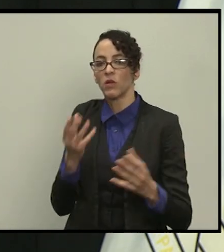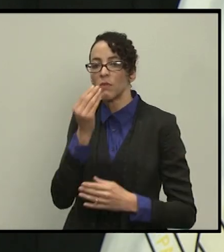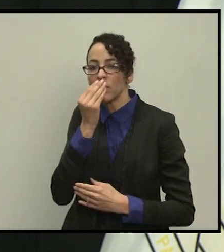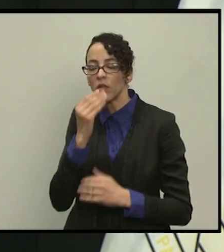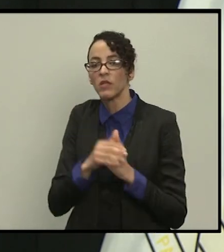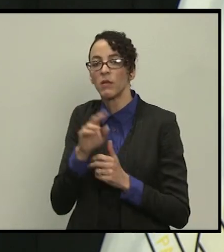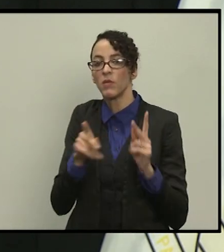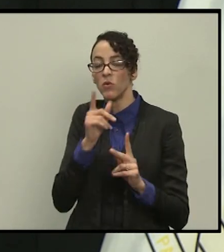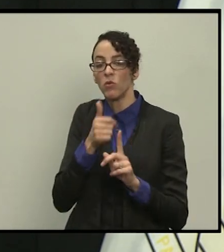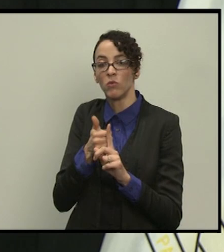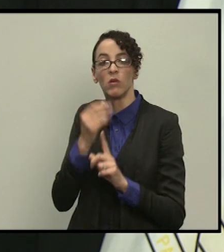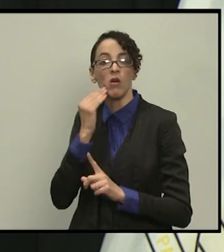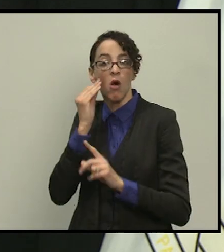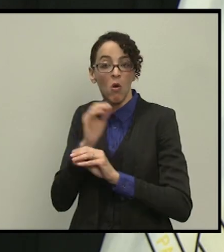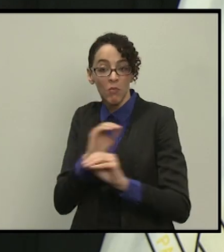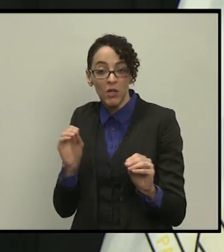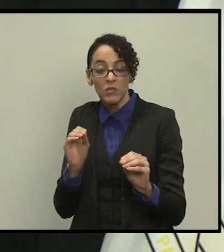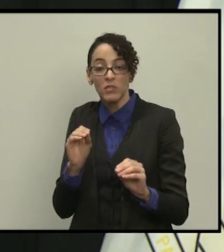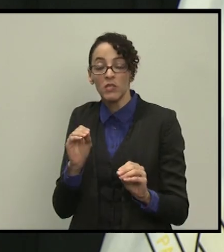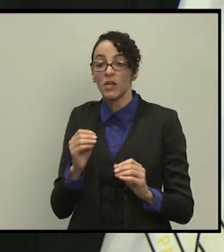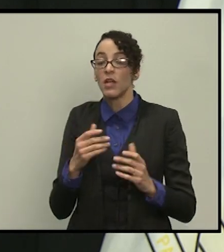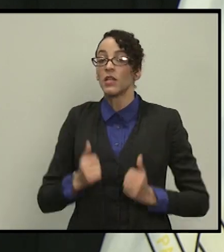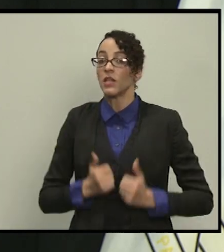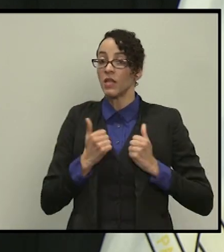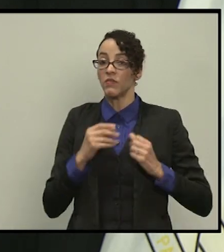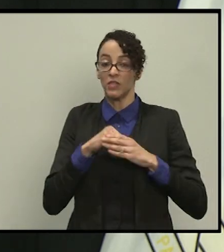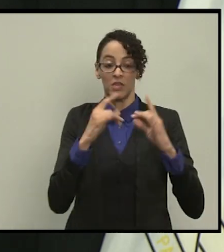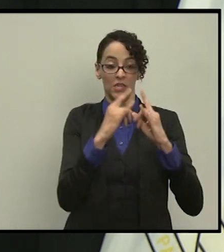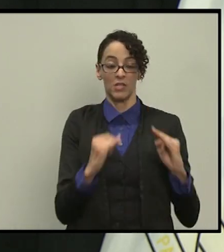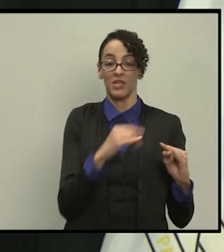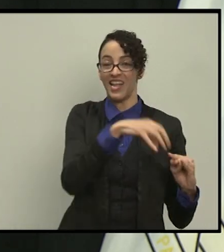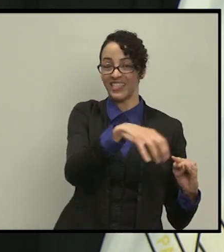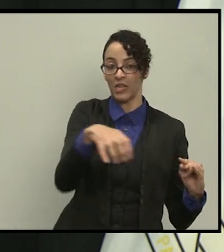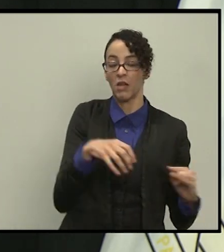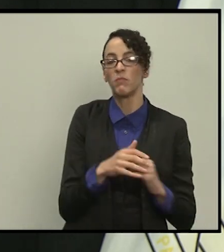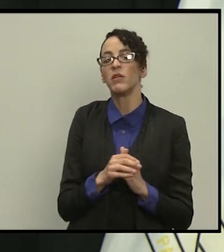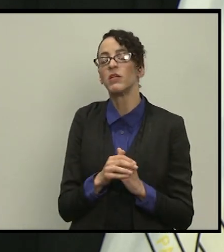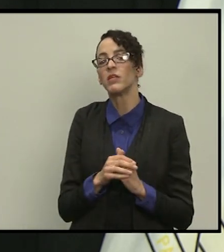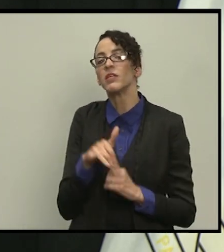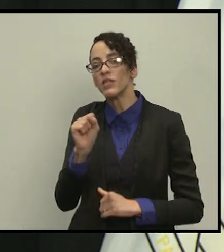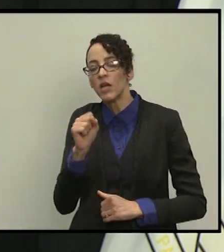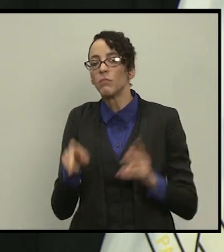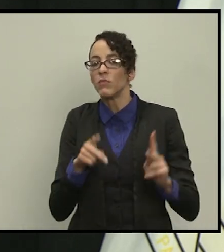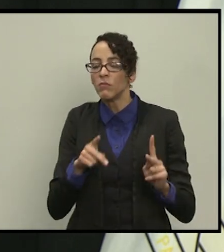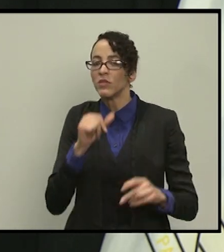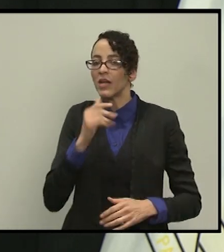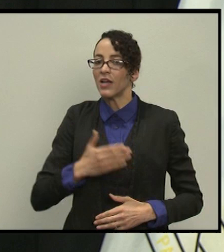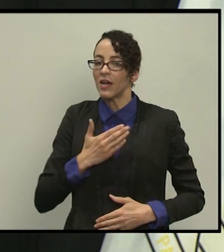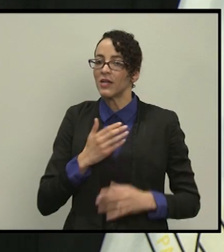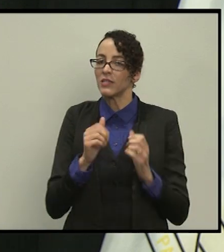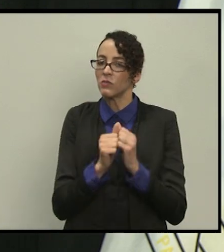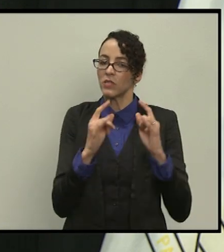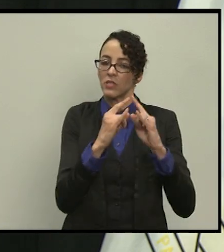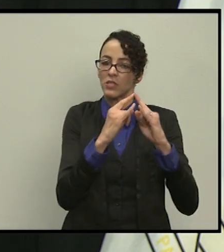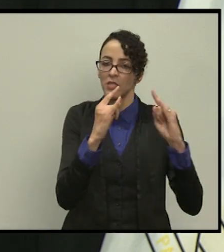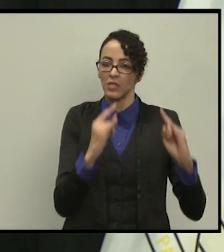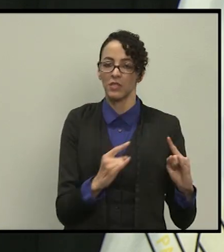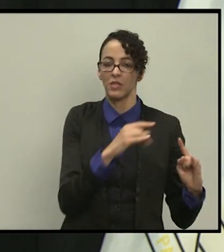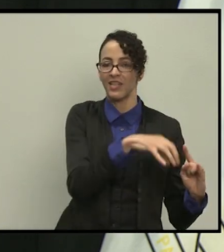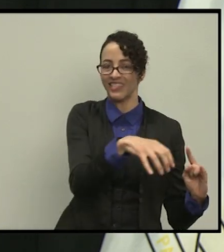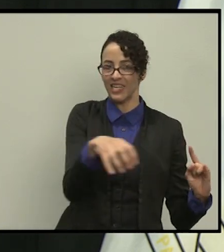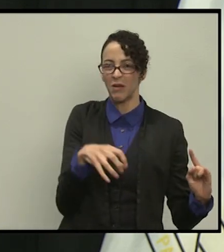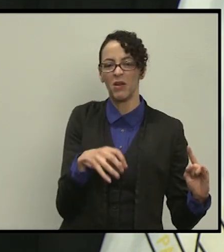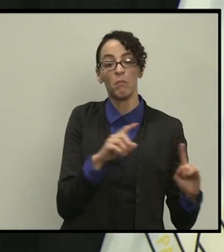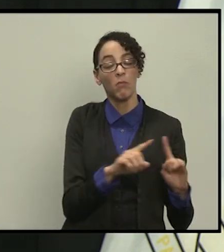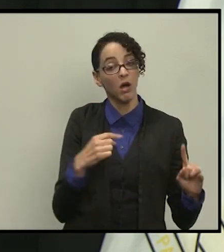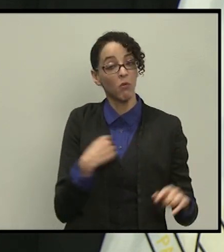living in encampments. Now, I know people are not necessarily happy with the encampments, but we also realize that those are